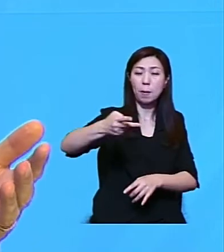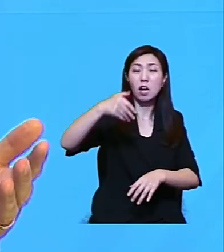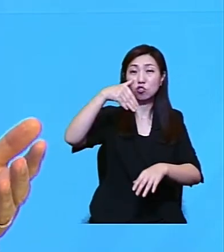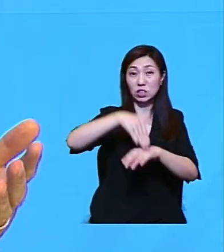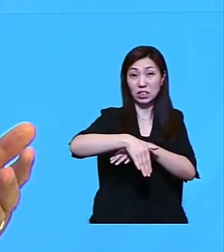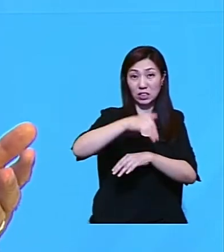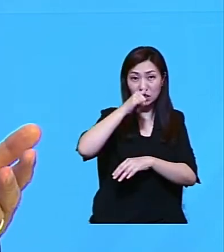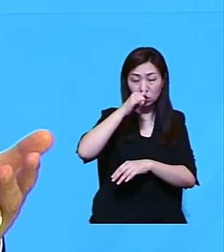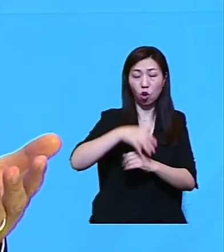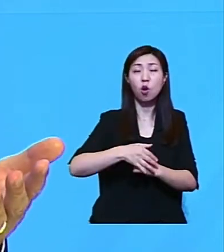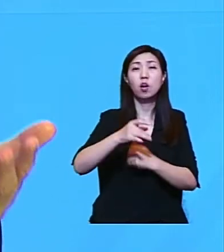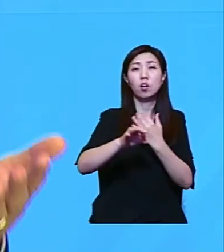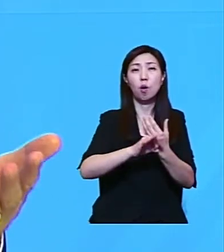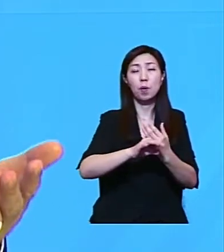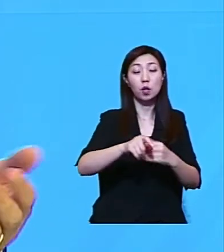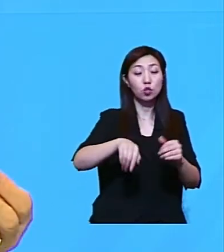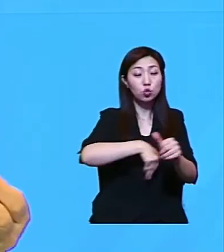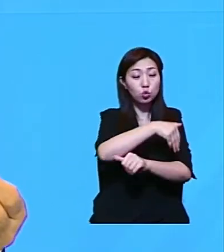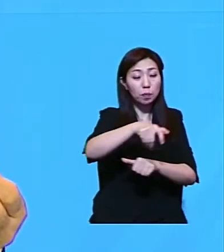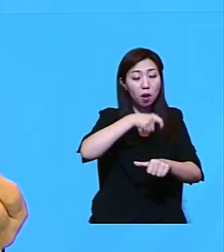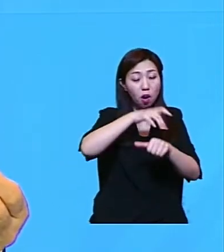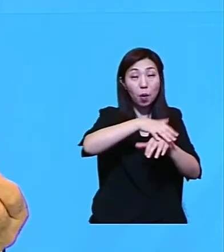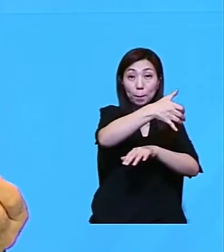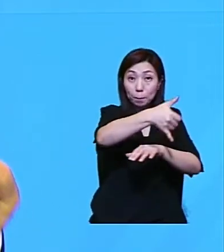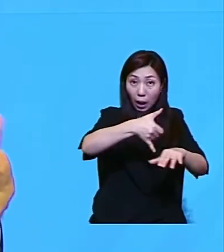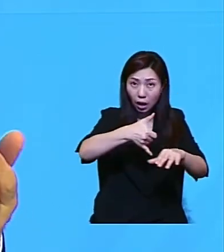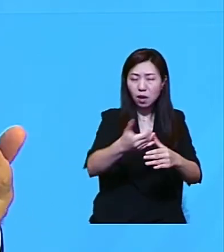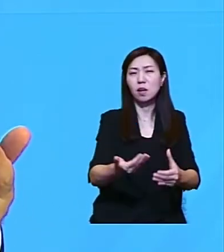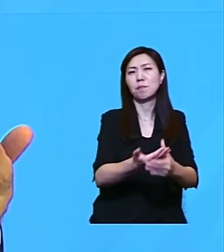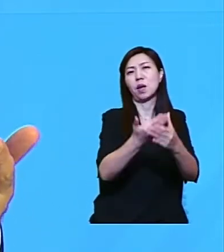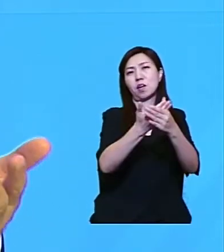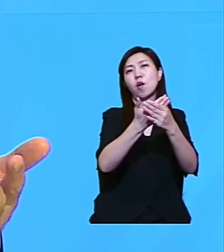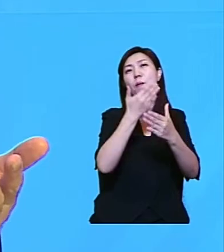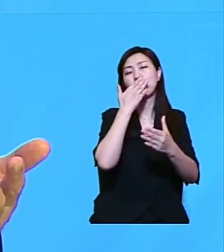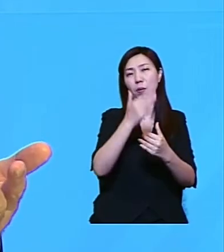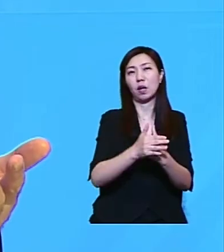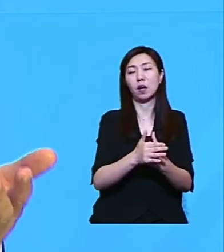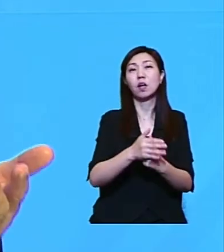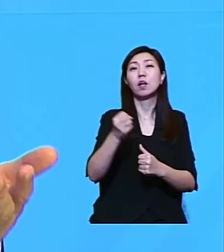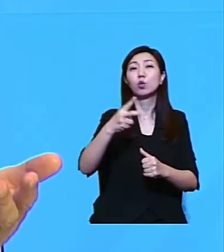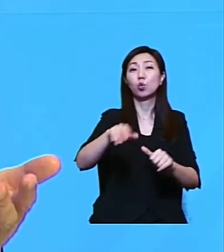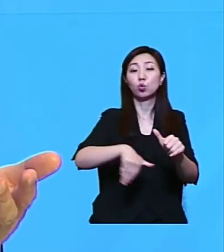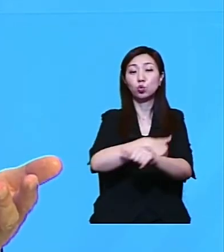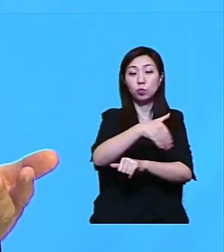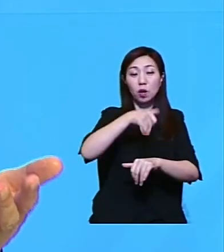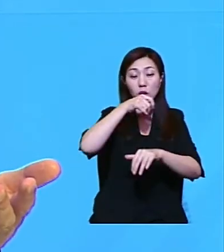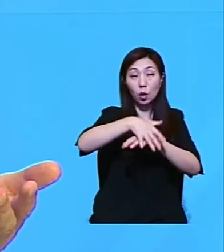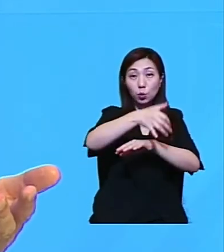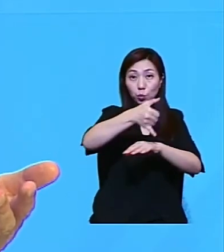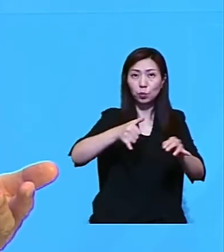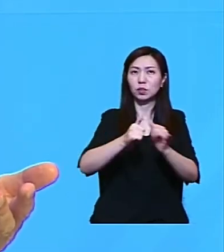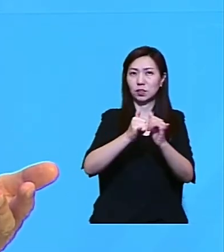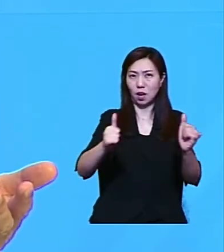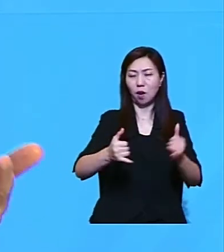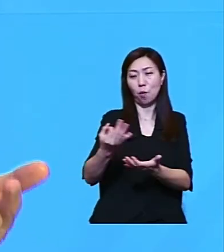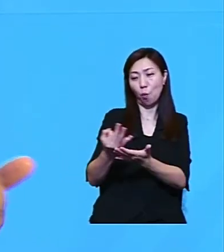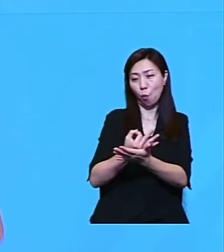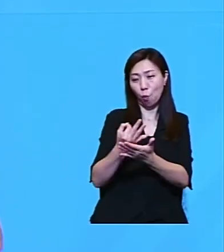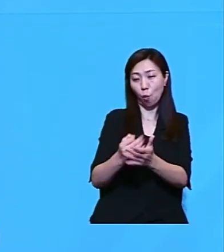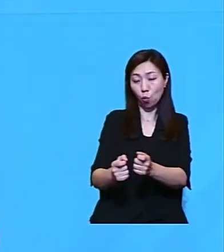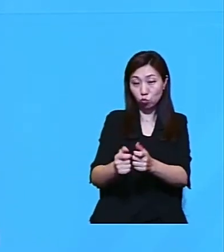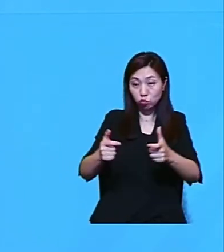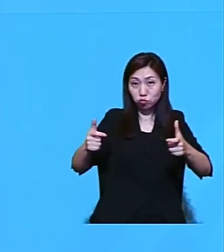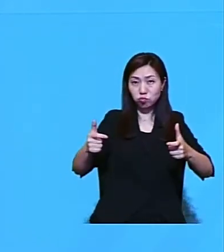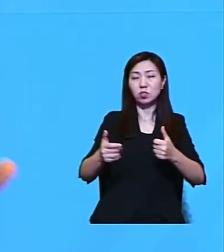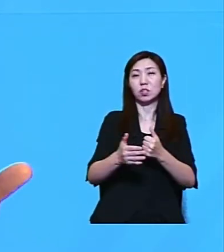to provide income that increases the ability of poor people to buy food. The food is